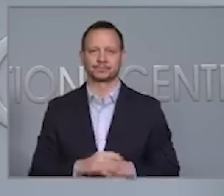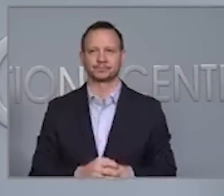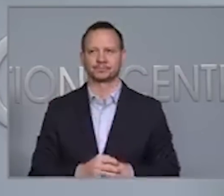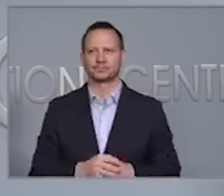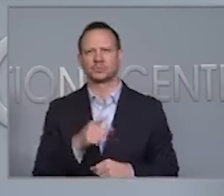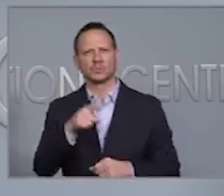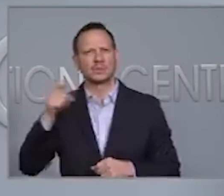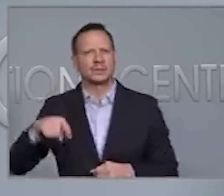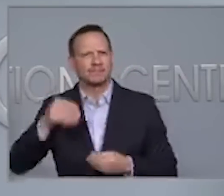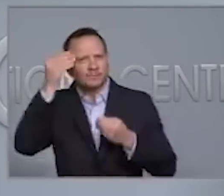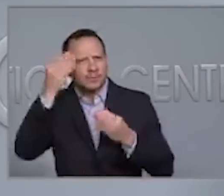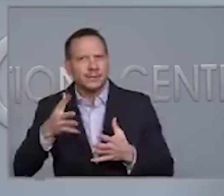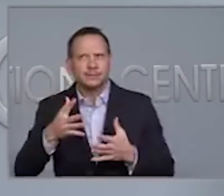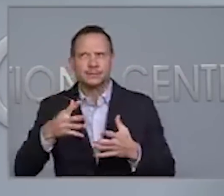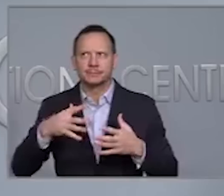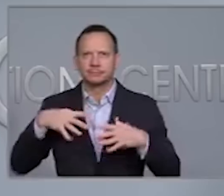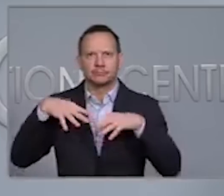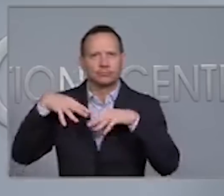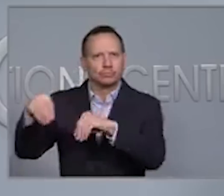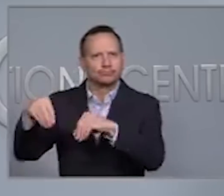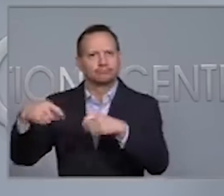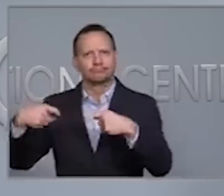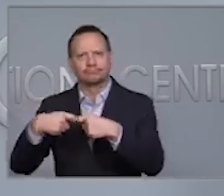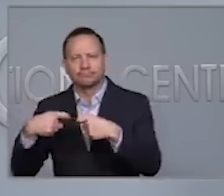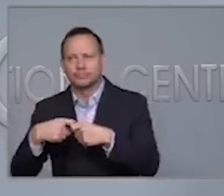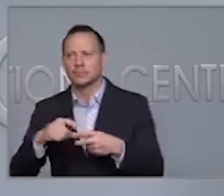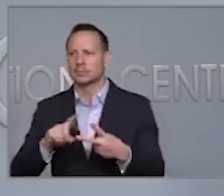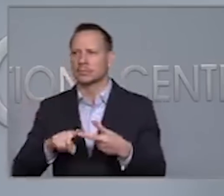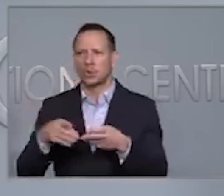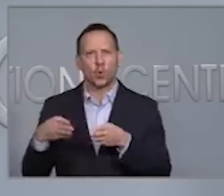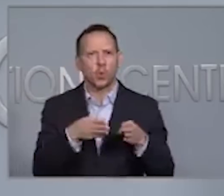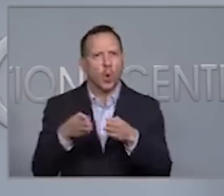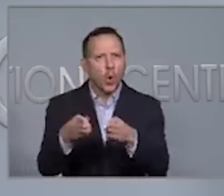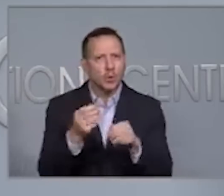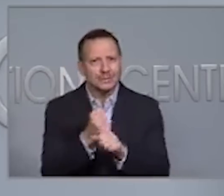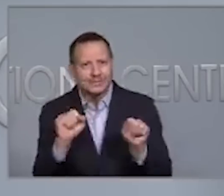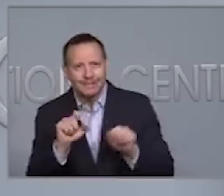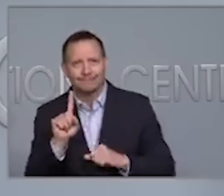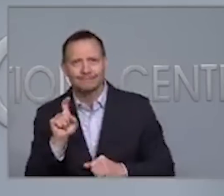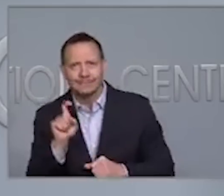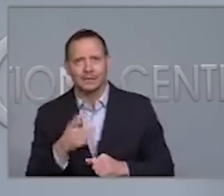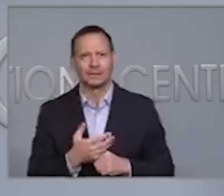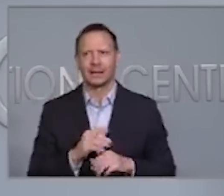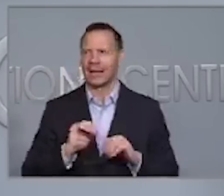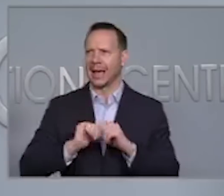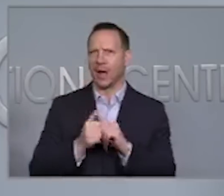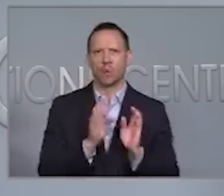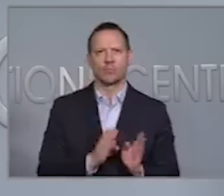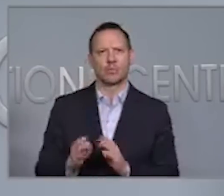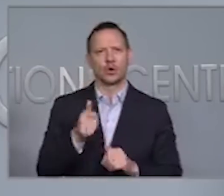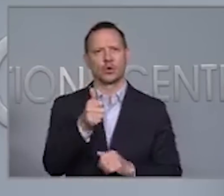on power outages, roadway conditions, or how you and your family can be best prepared, please visit